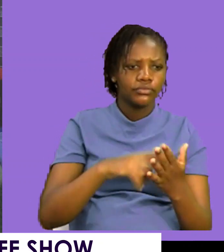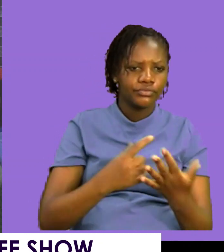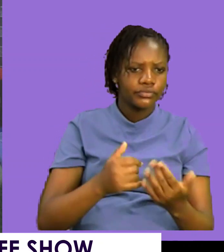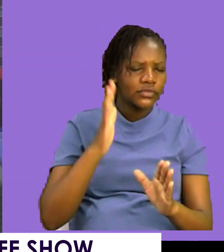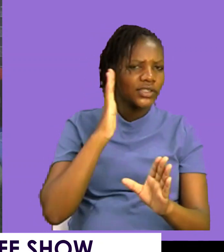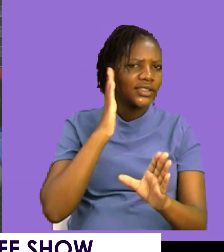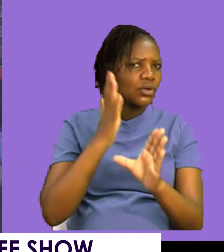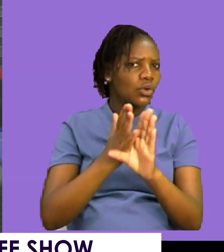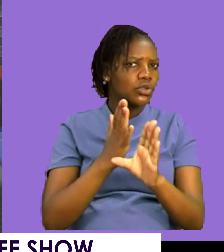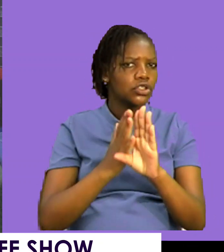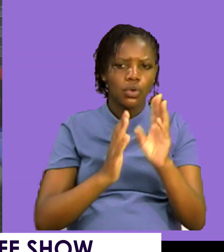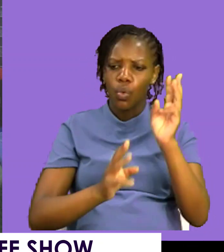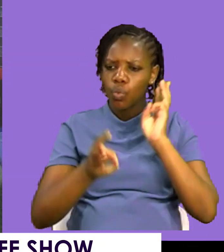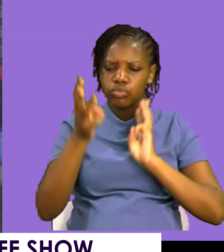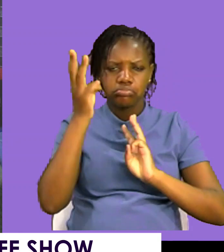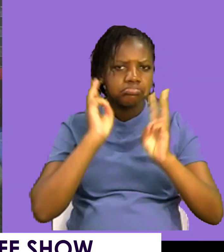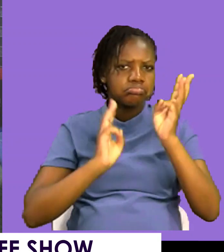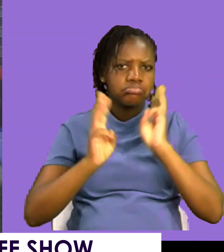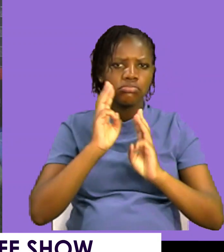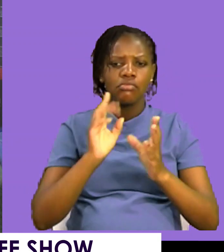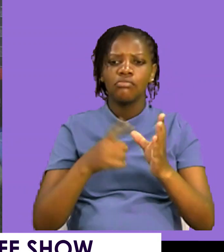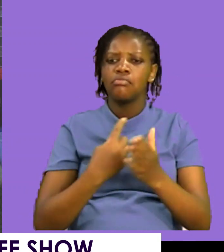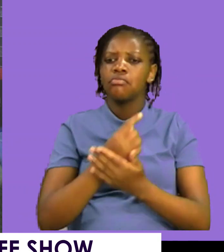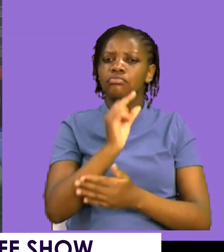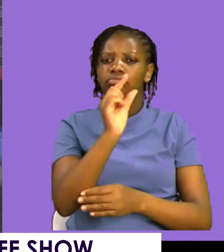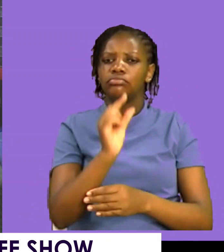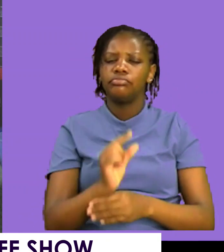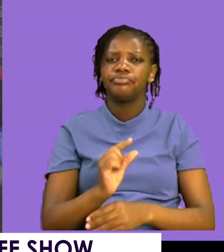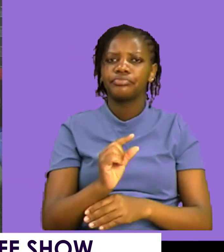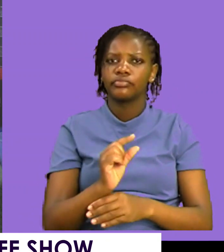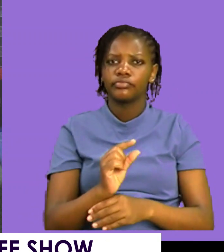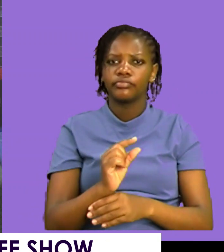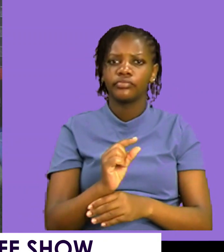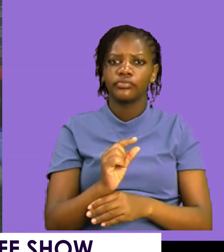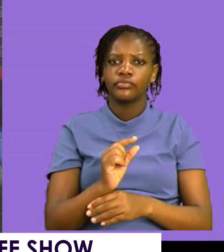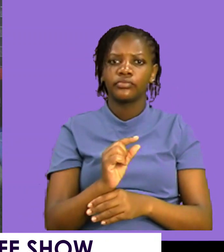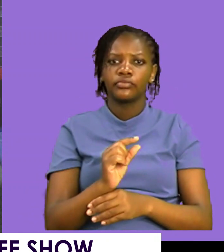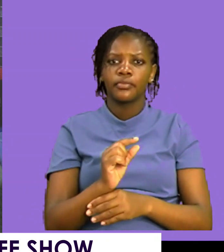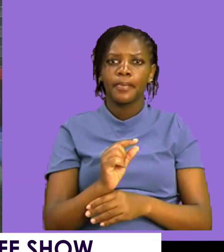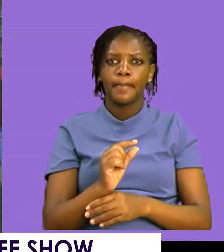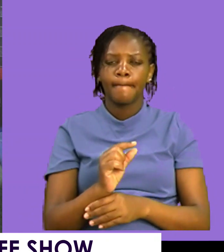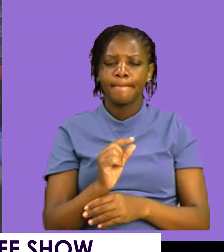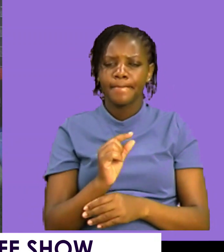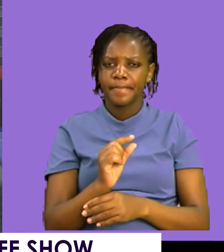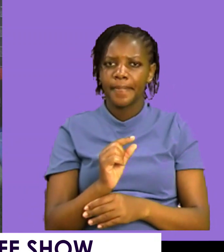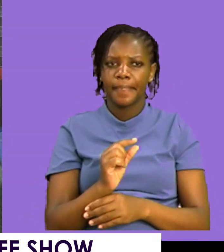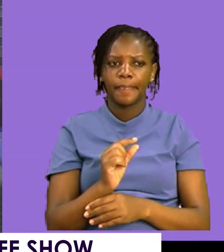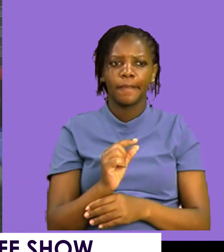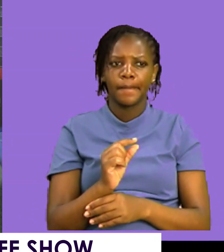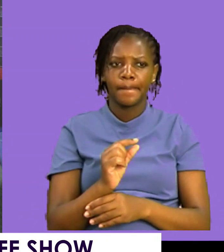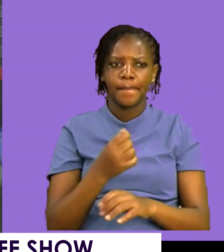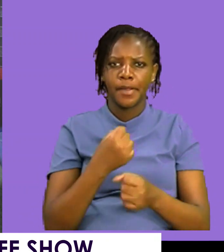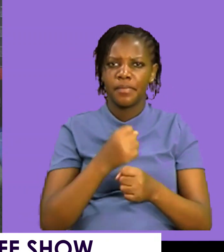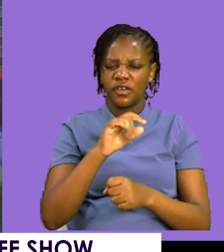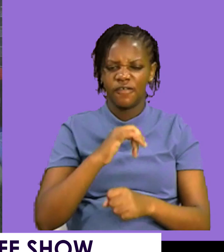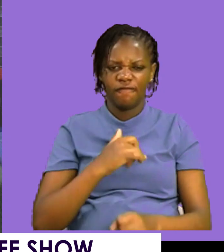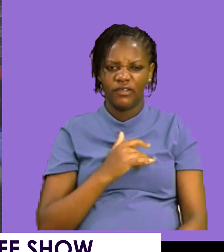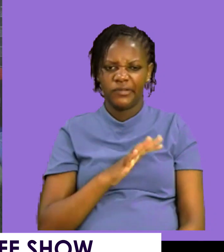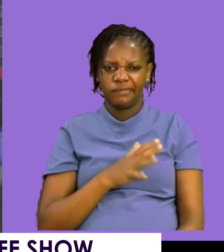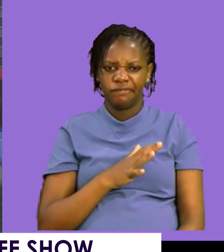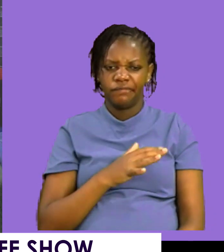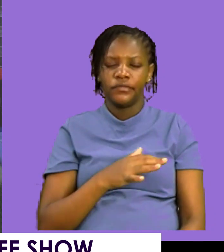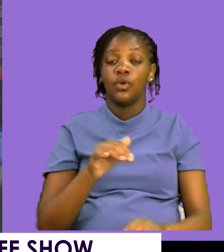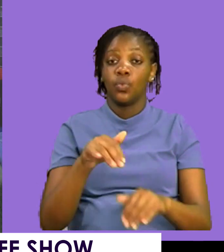psychological warfare and someone has psychologically played a game on you. Let me tell you something